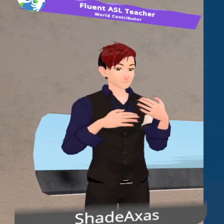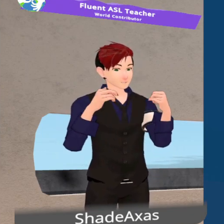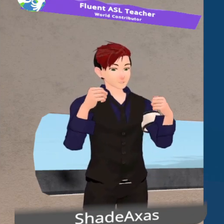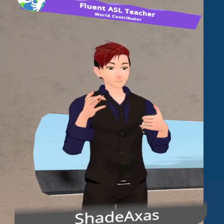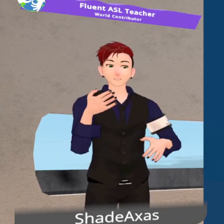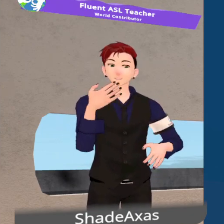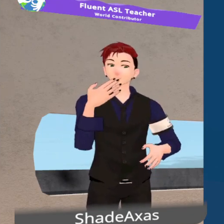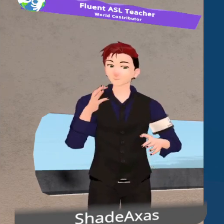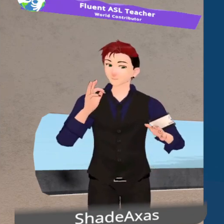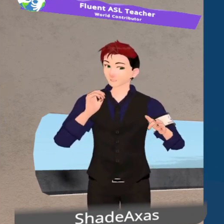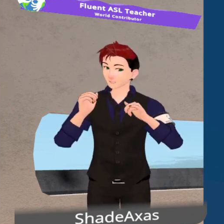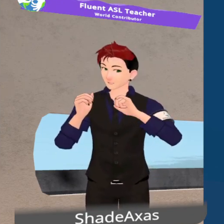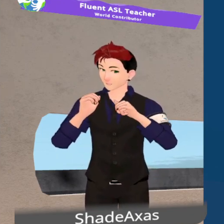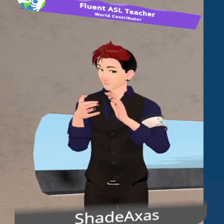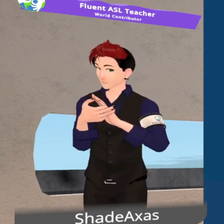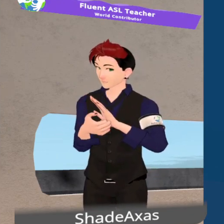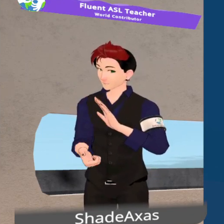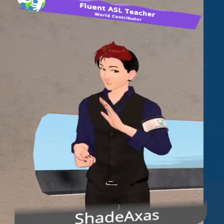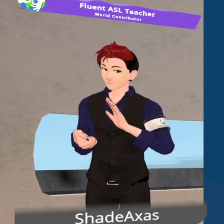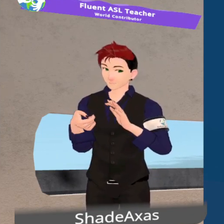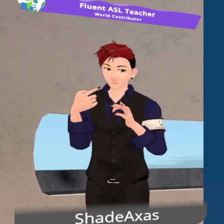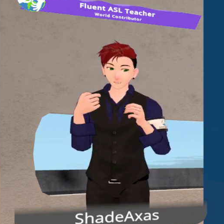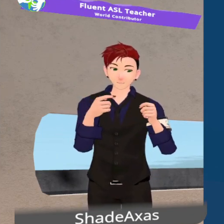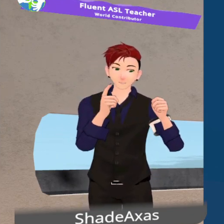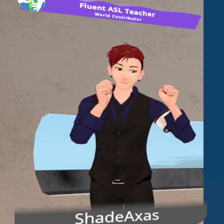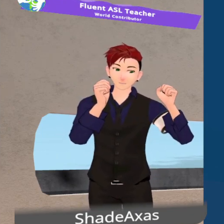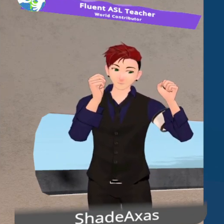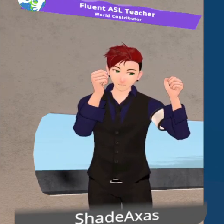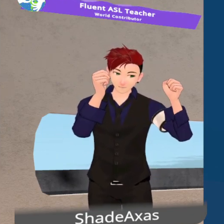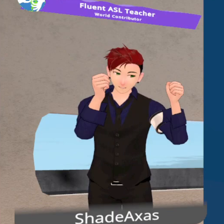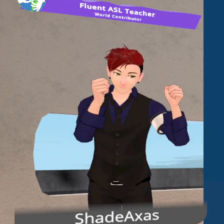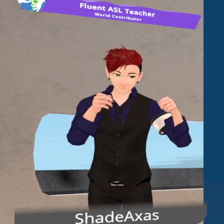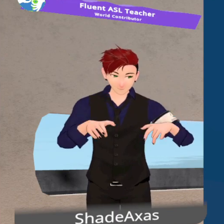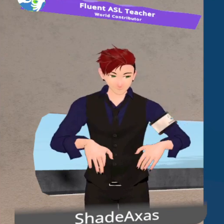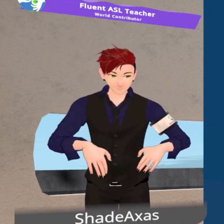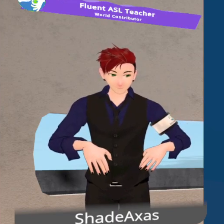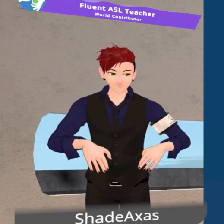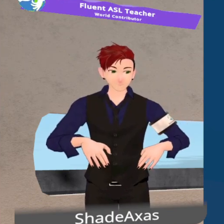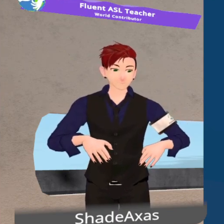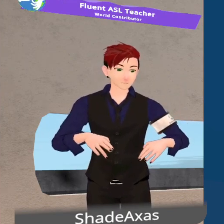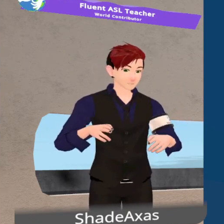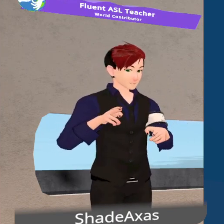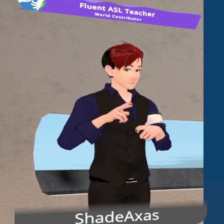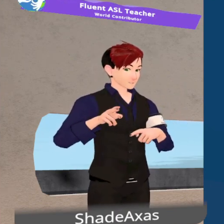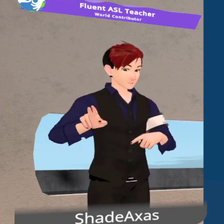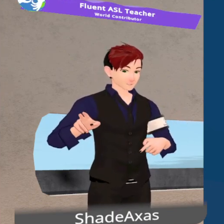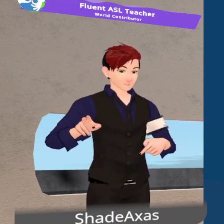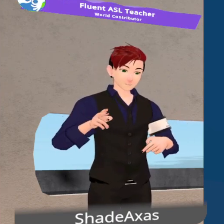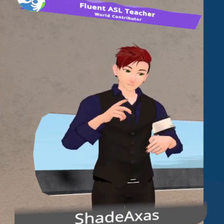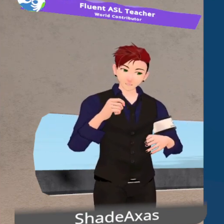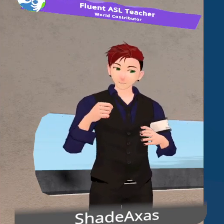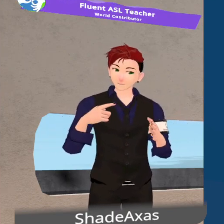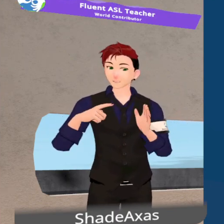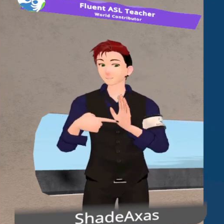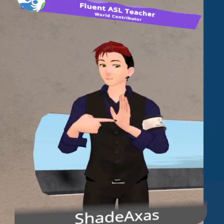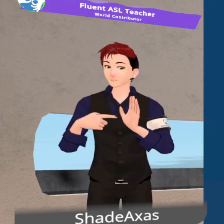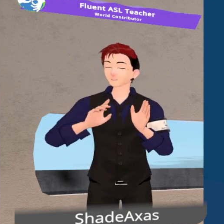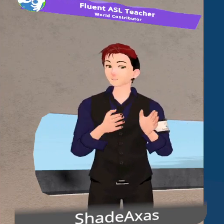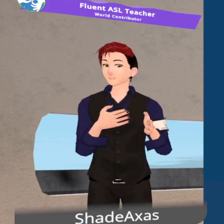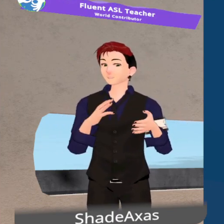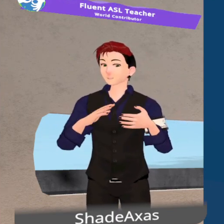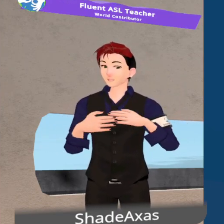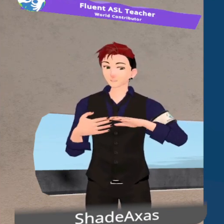also make sure all of our teachers have good communication skills because they are teaching, and make sure that they're very professional because